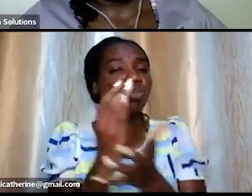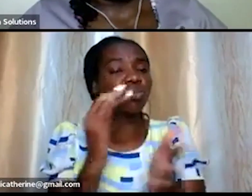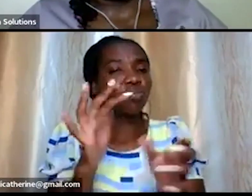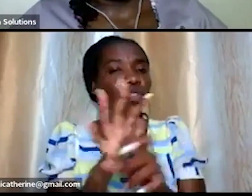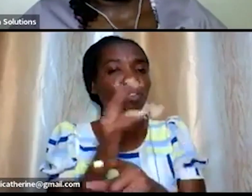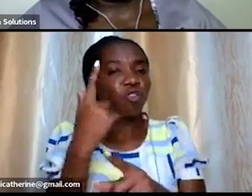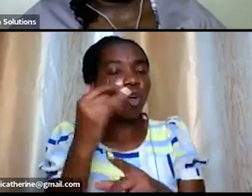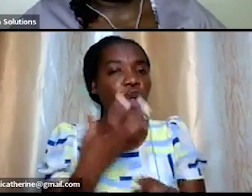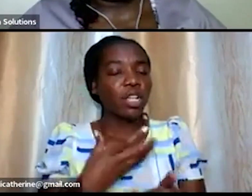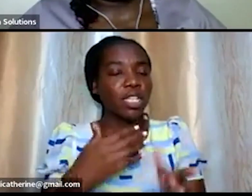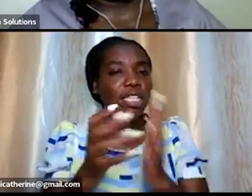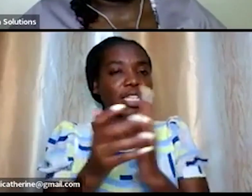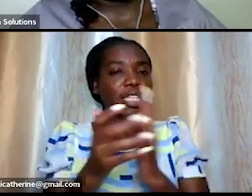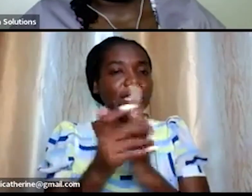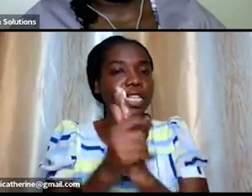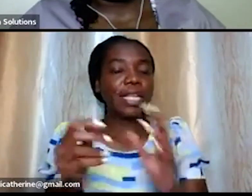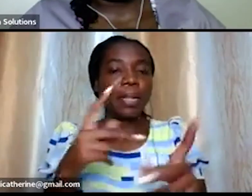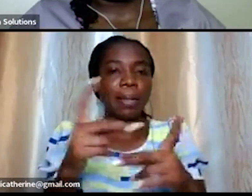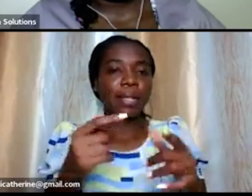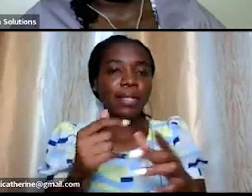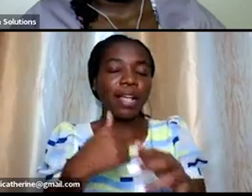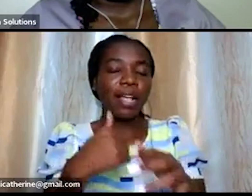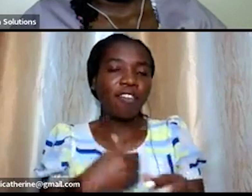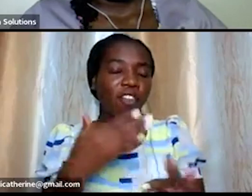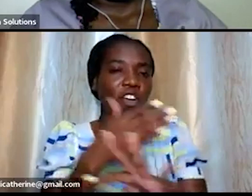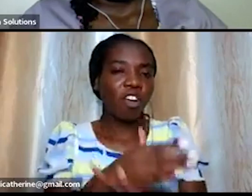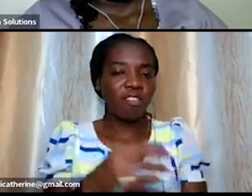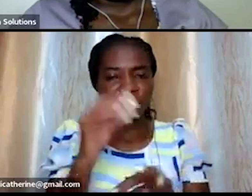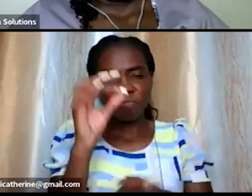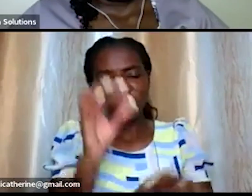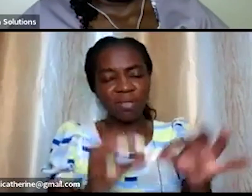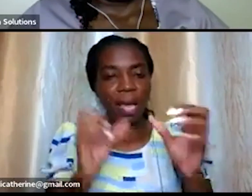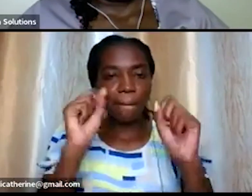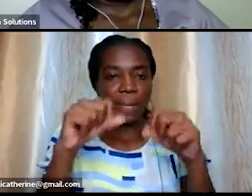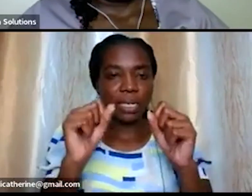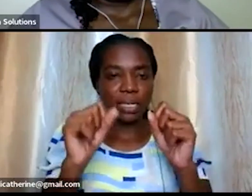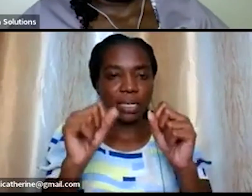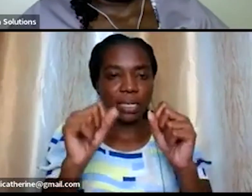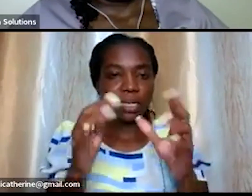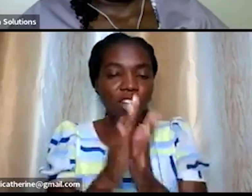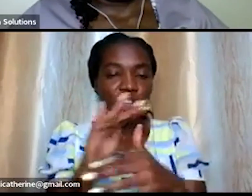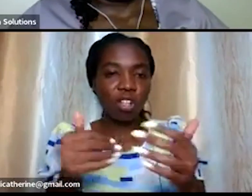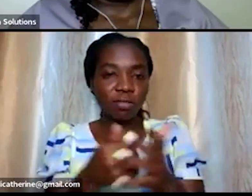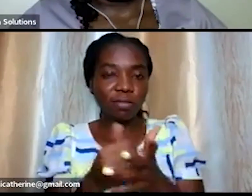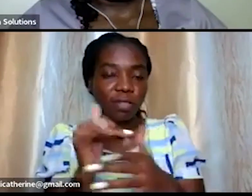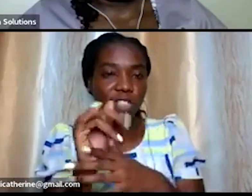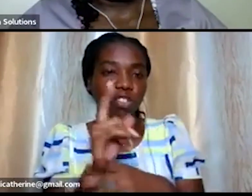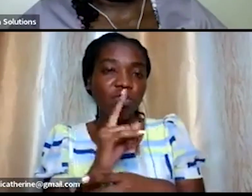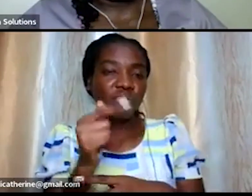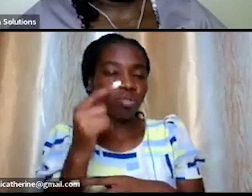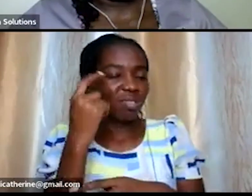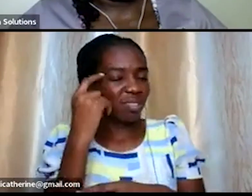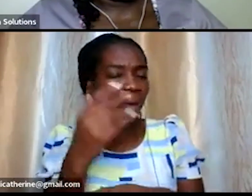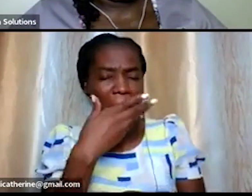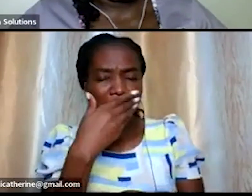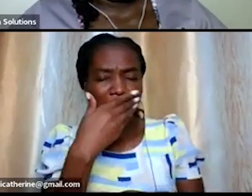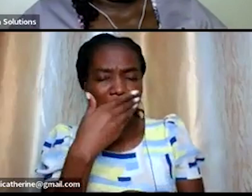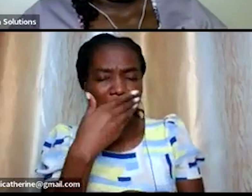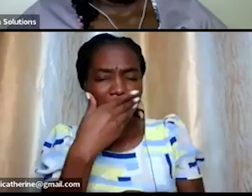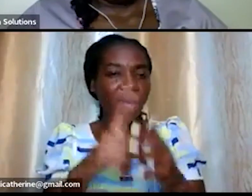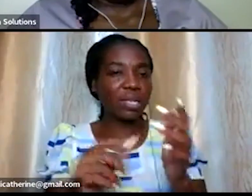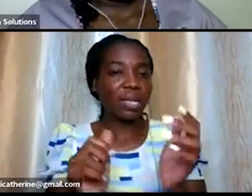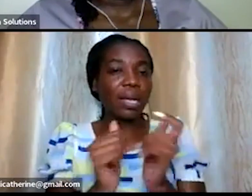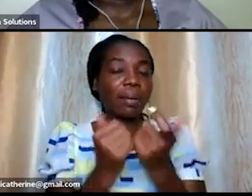have an overrated ability, an overrated sense of hubris. You think you're all that, you're the best thing that happened after sliced bread. No, you're